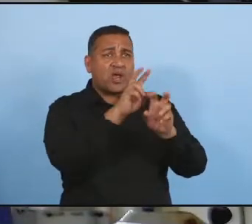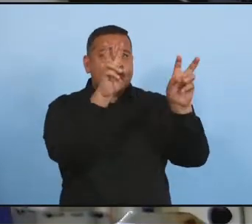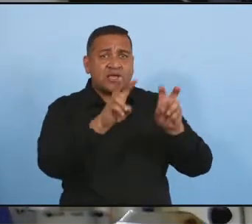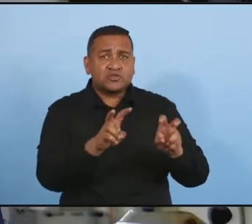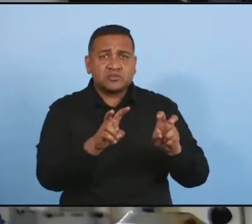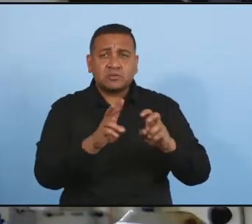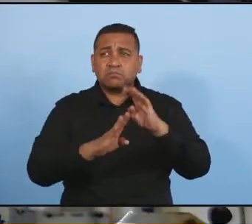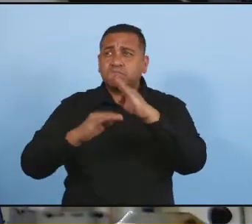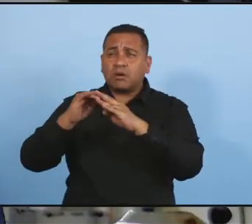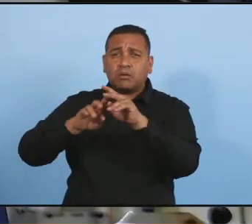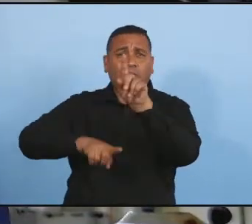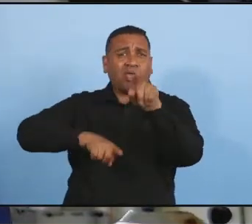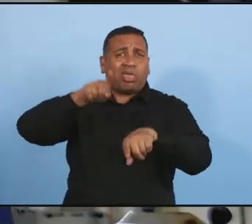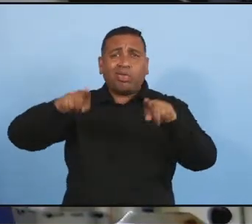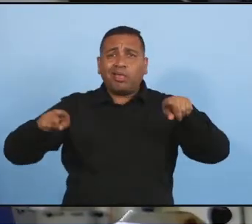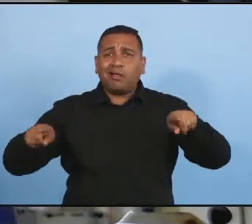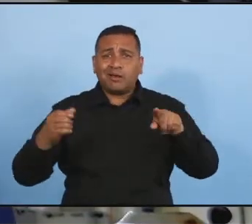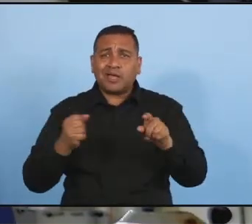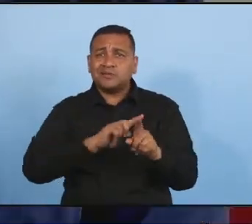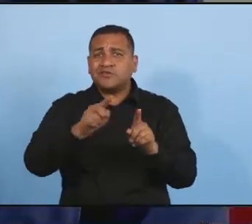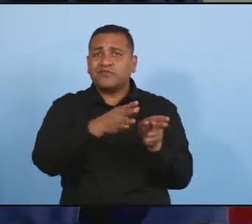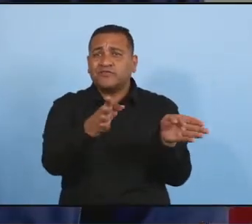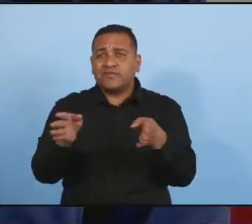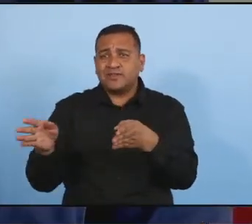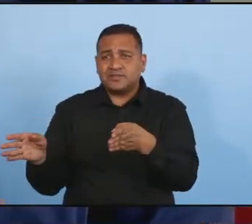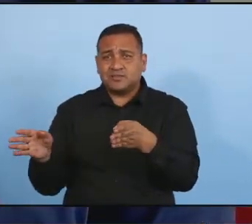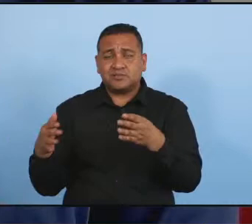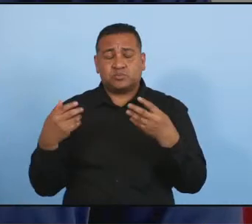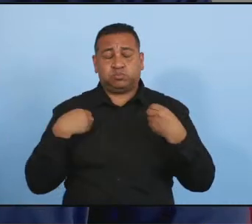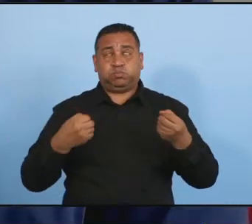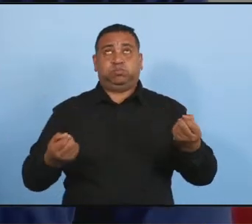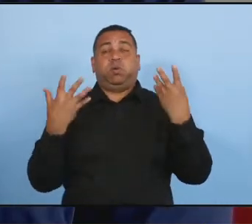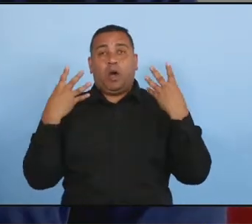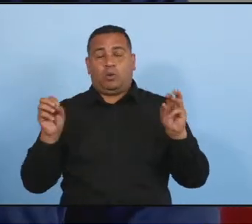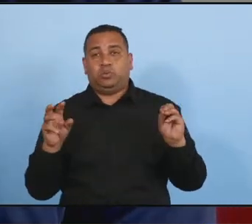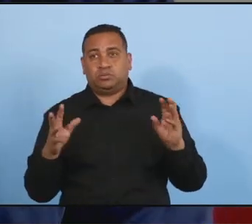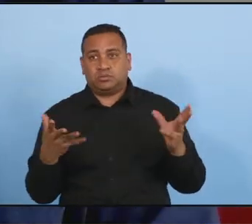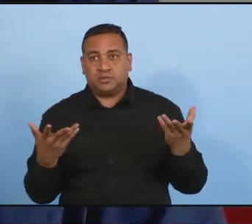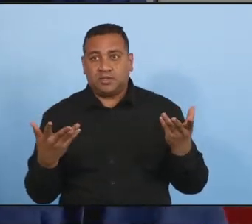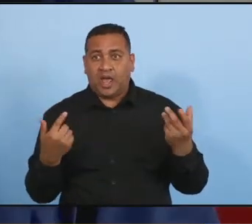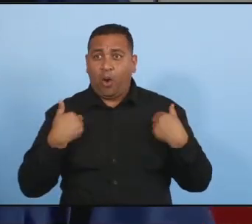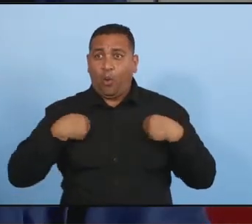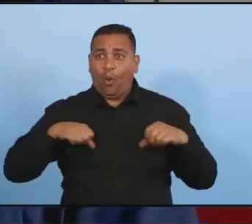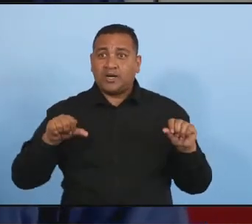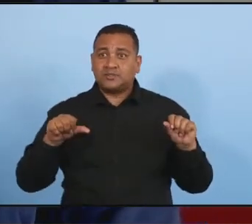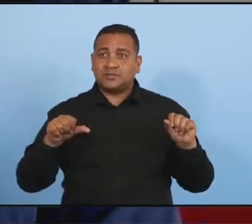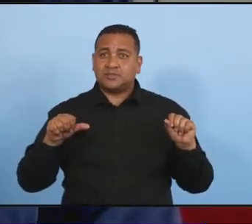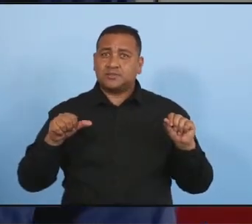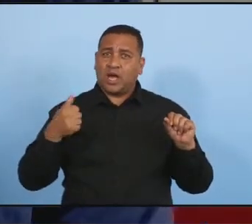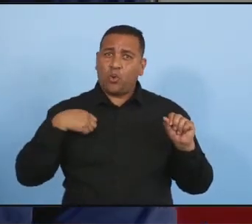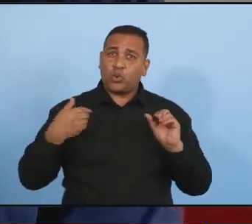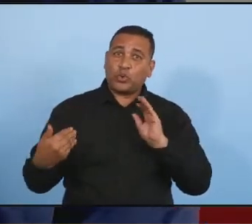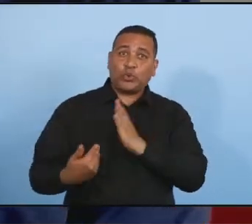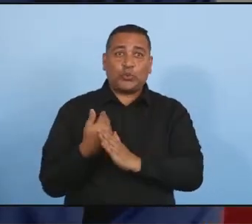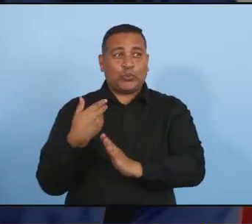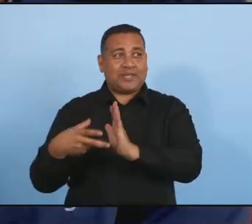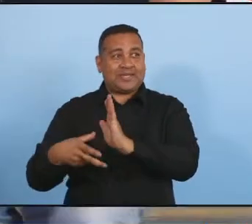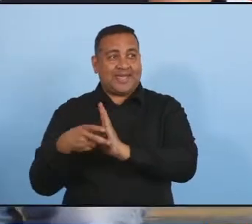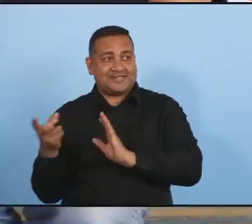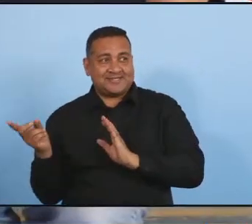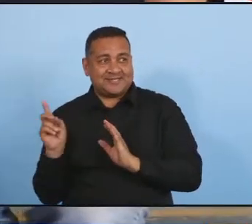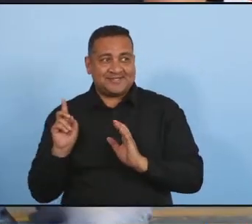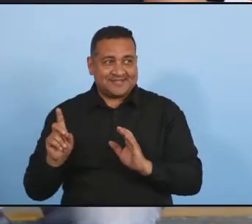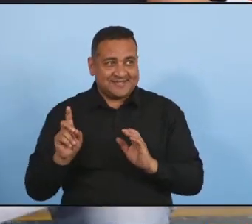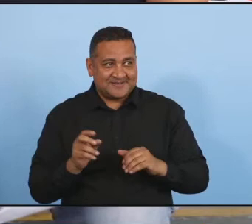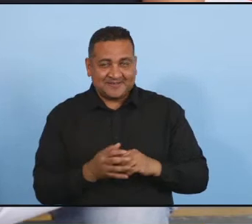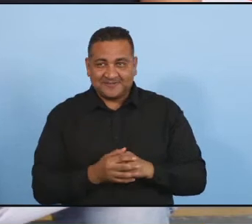proud, you know, of Northlink at the end of the day. No, but we've got a new guest. We do. It is super exciting though, because Edwin Davids